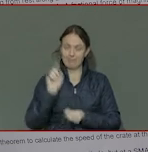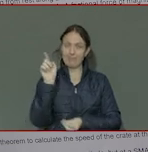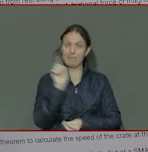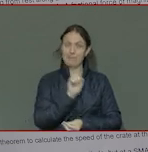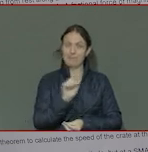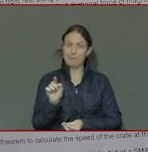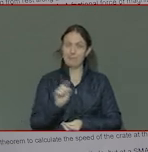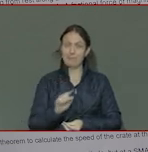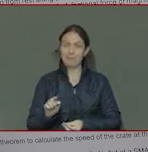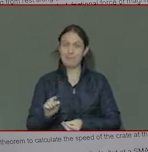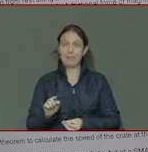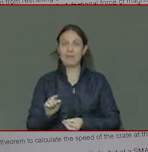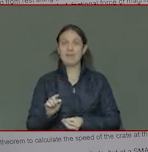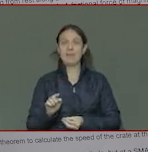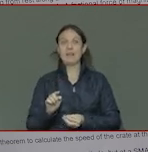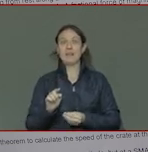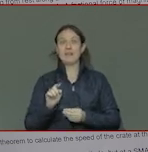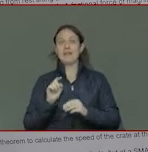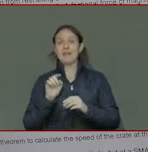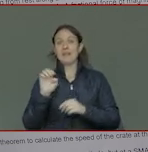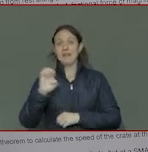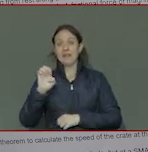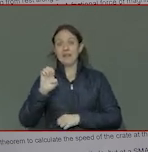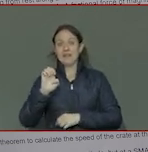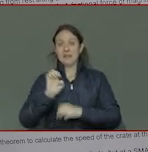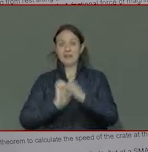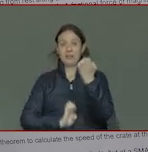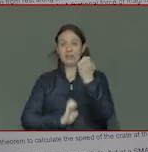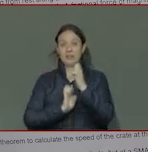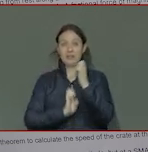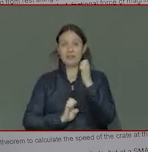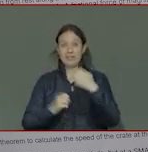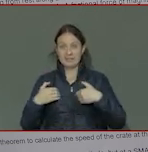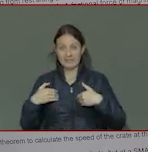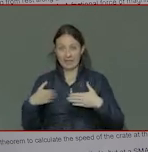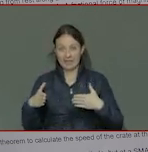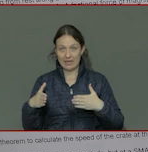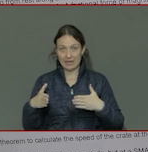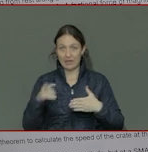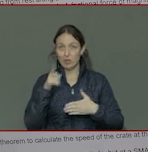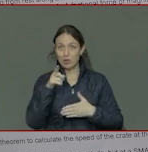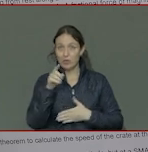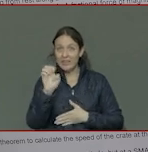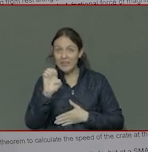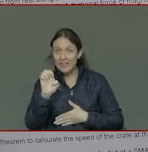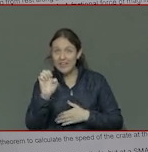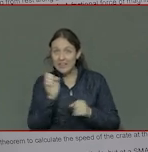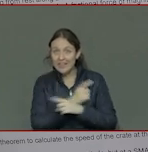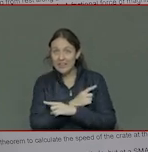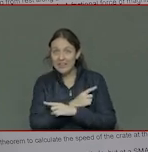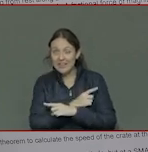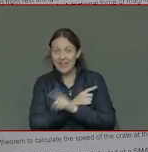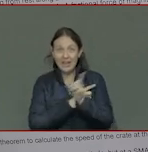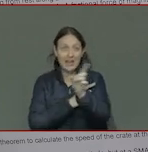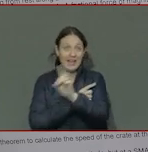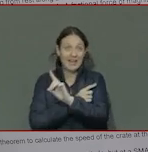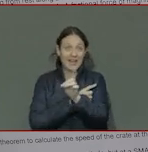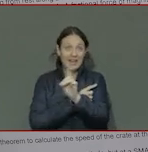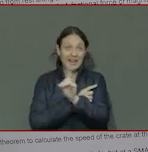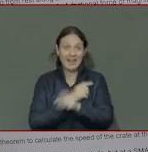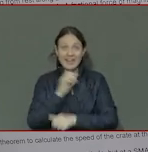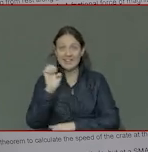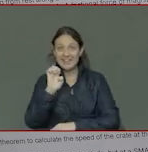mechanical energy initial. And please, boys and girls, don't skip that E, because sometimes you skip the